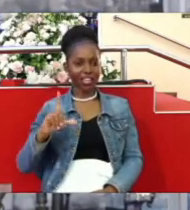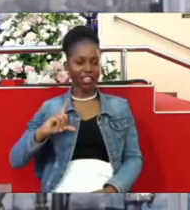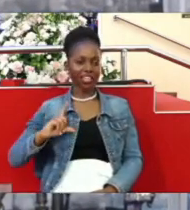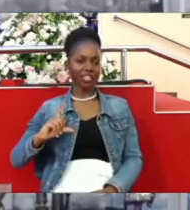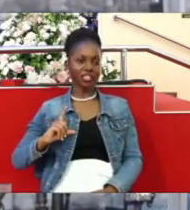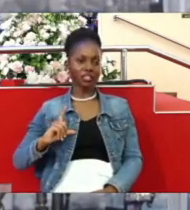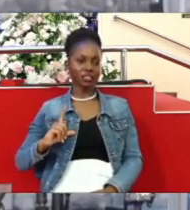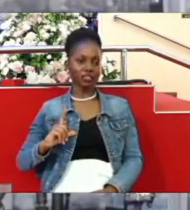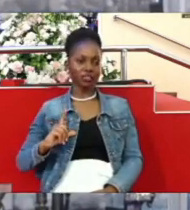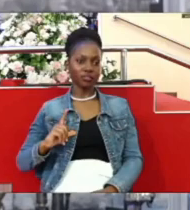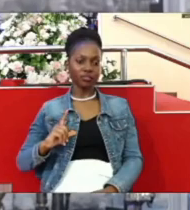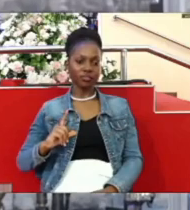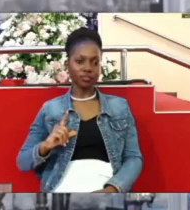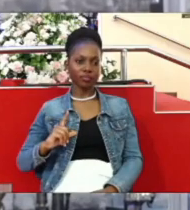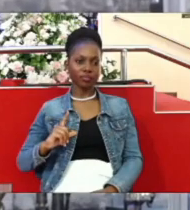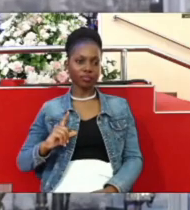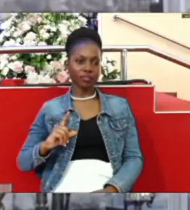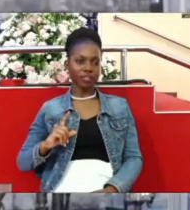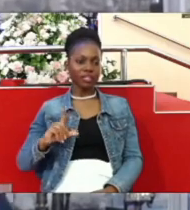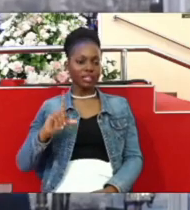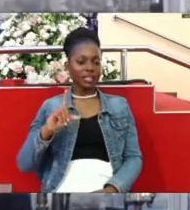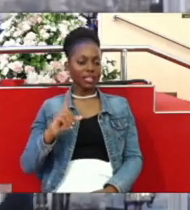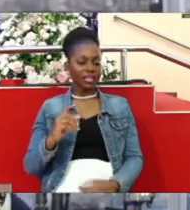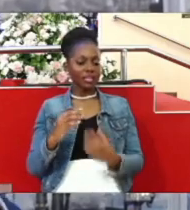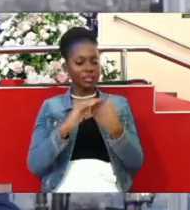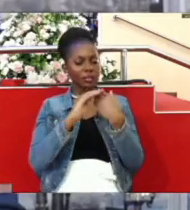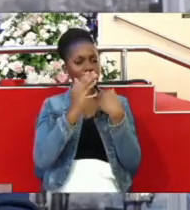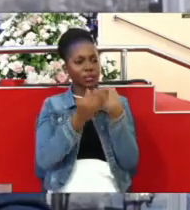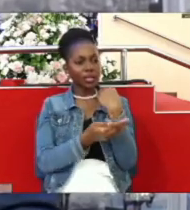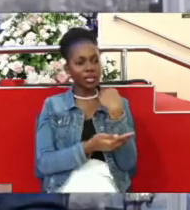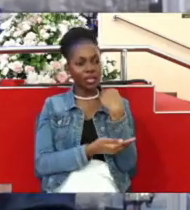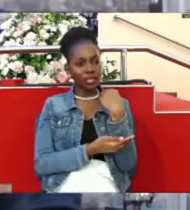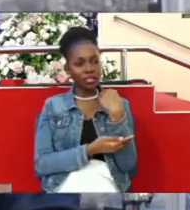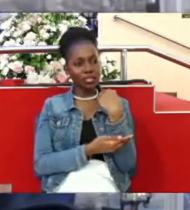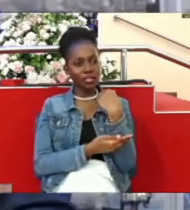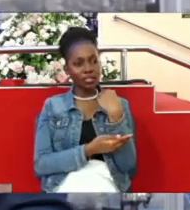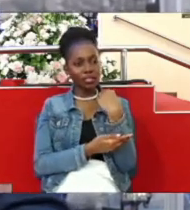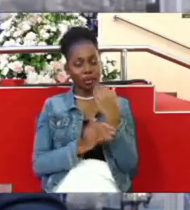You are there, you got pregnant not because you had planned for it.